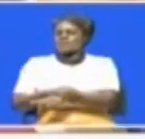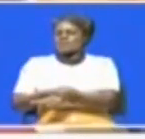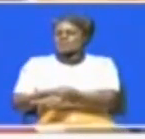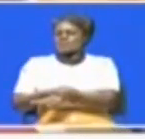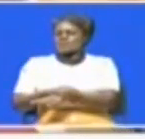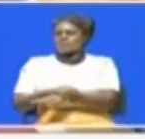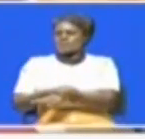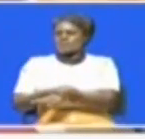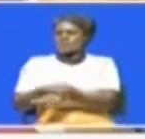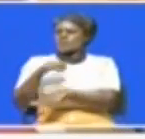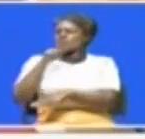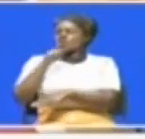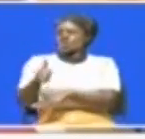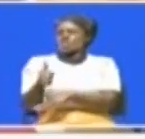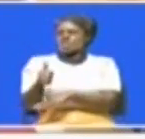were not